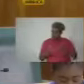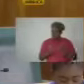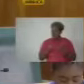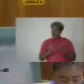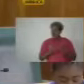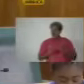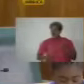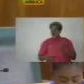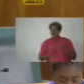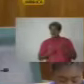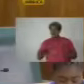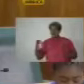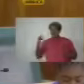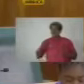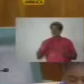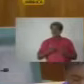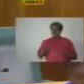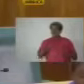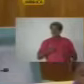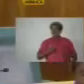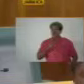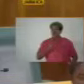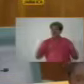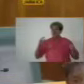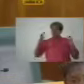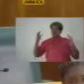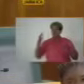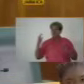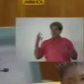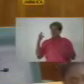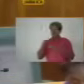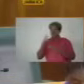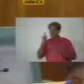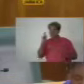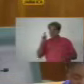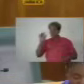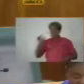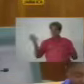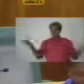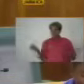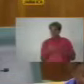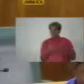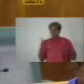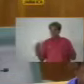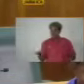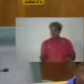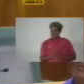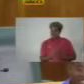I add my friend them from the illustrious champs winning Kingston College. And